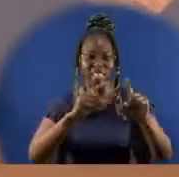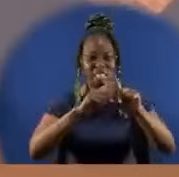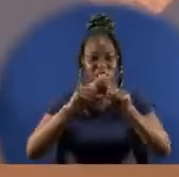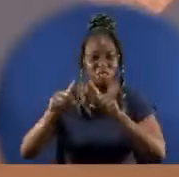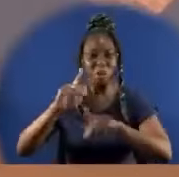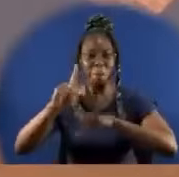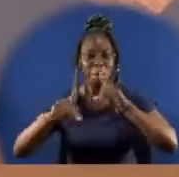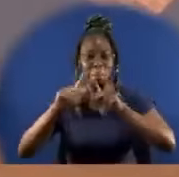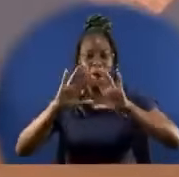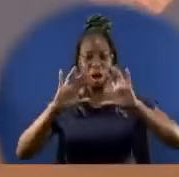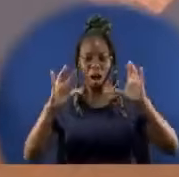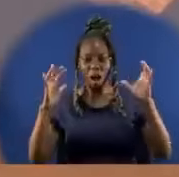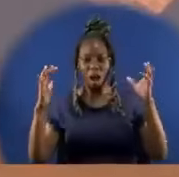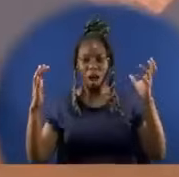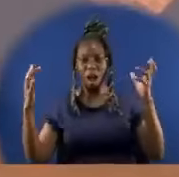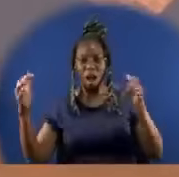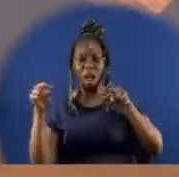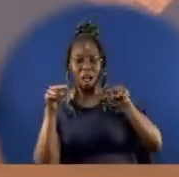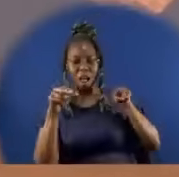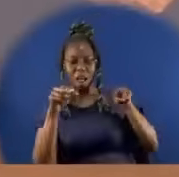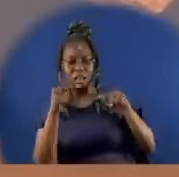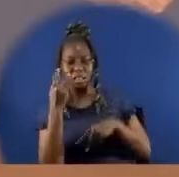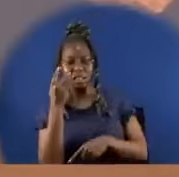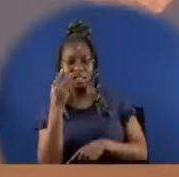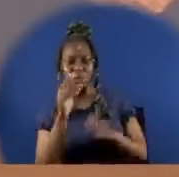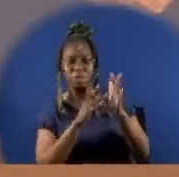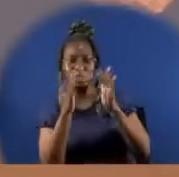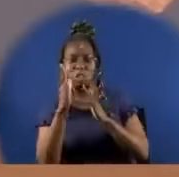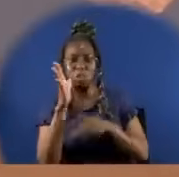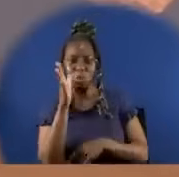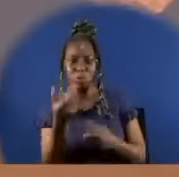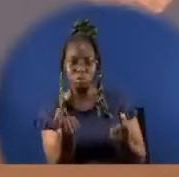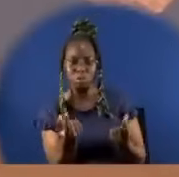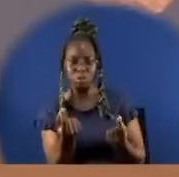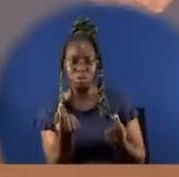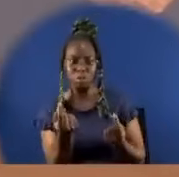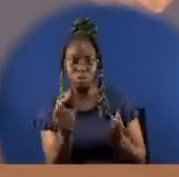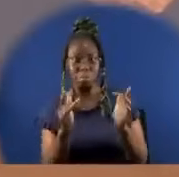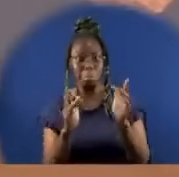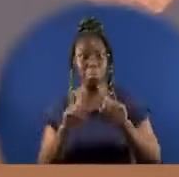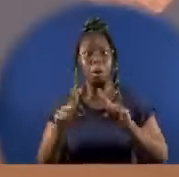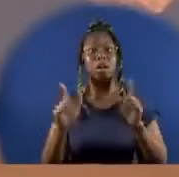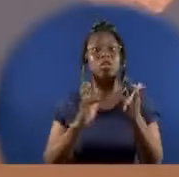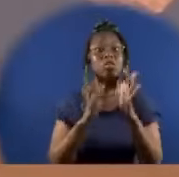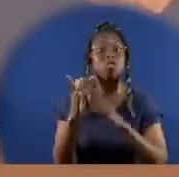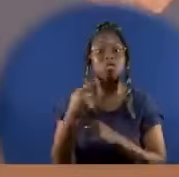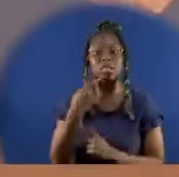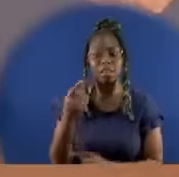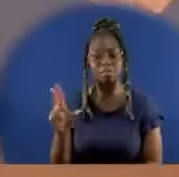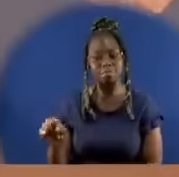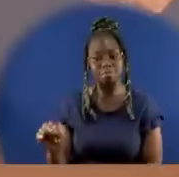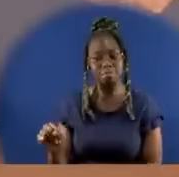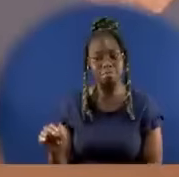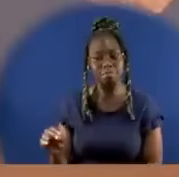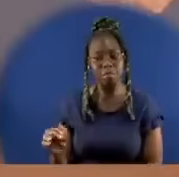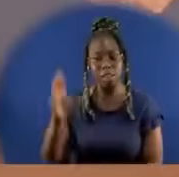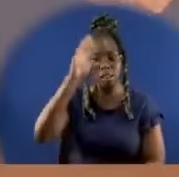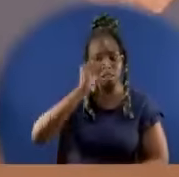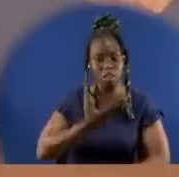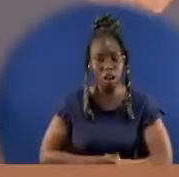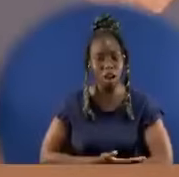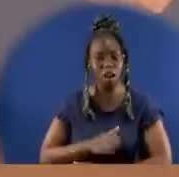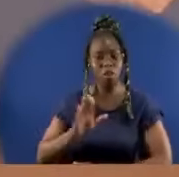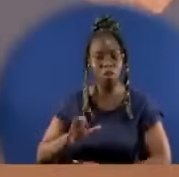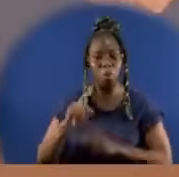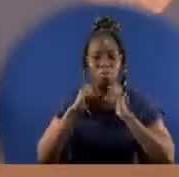They're watching to see what Jesus is going to do. And Jesus literally says to him in chapter 5, verse 24, "Son, your sins are